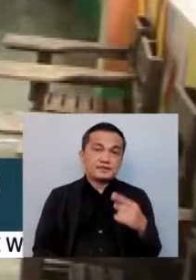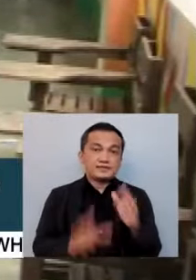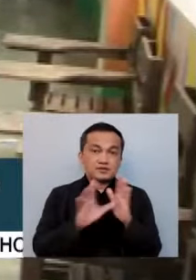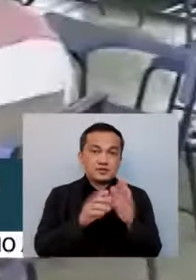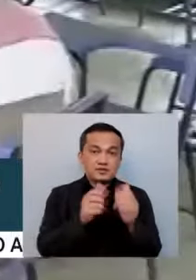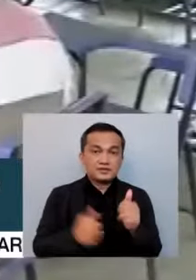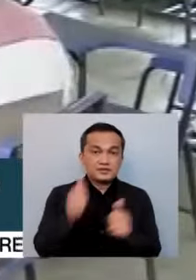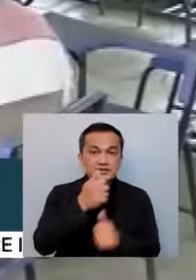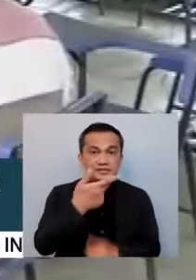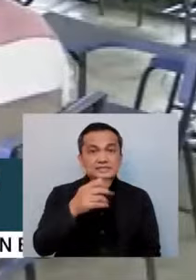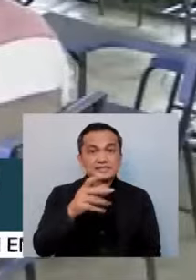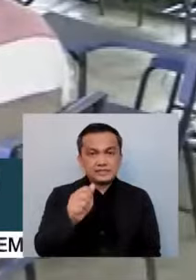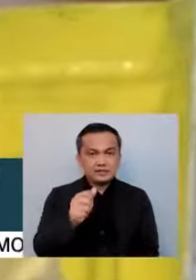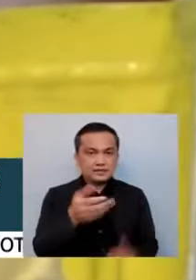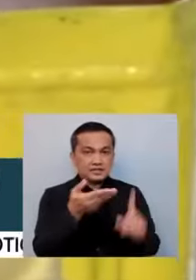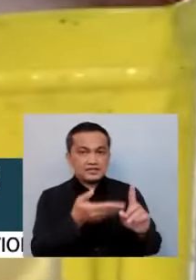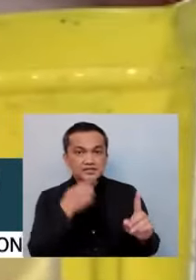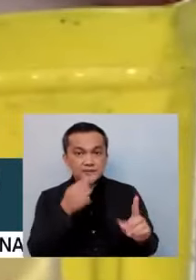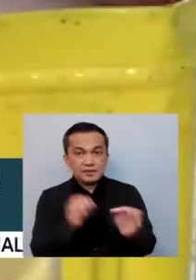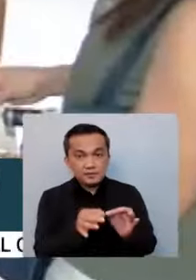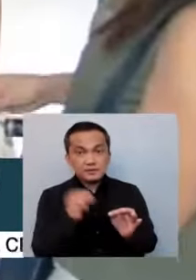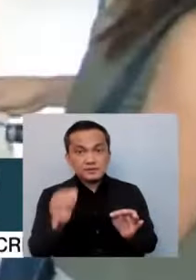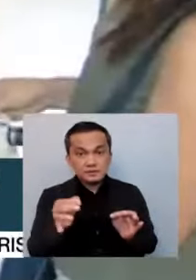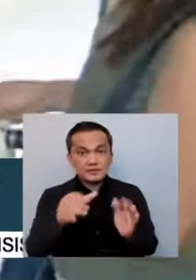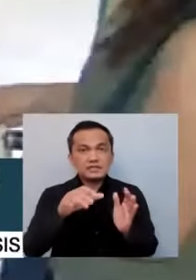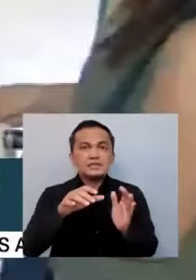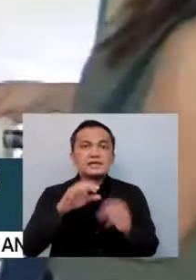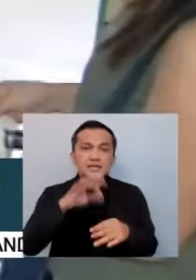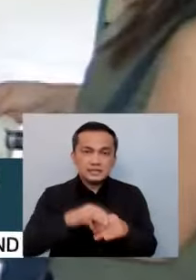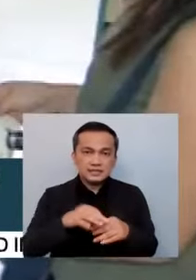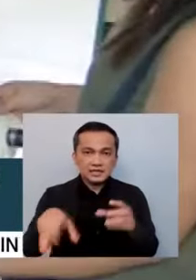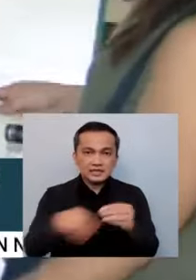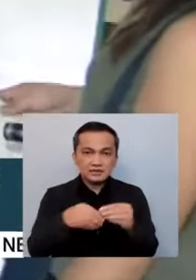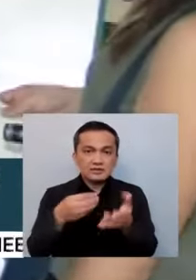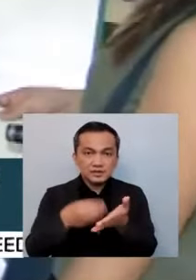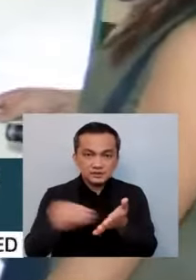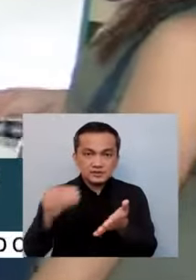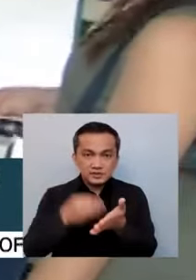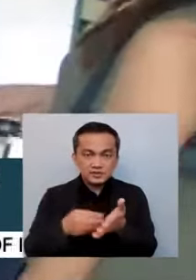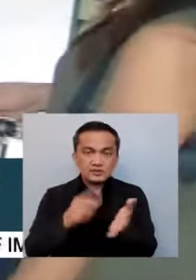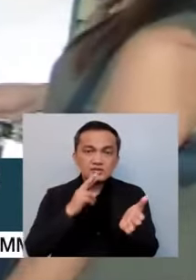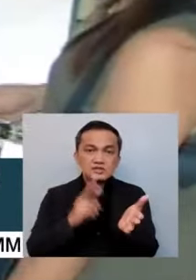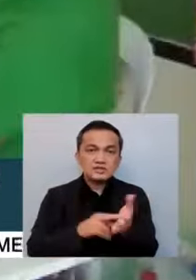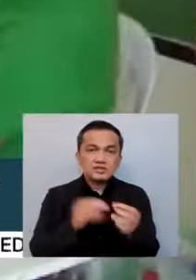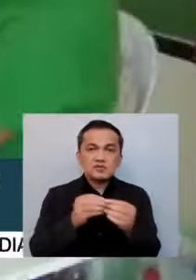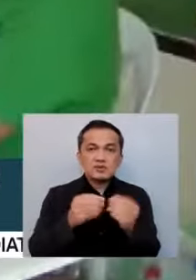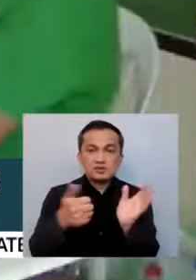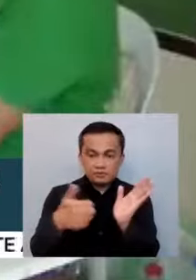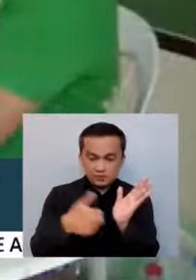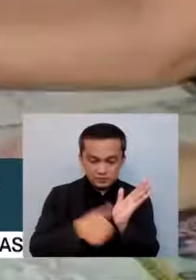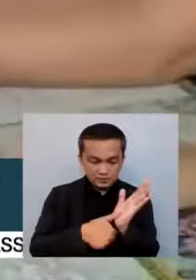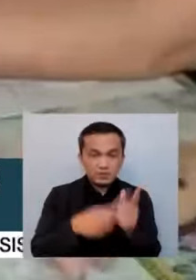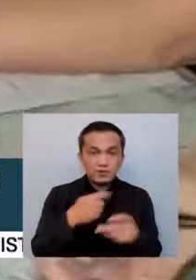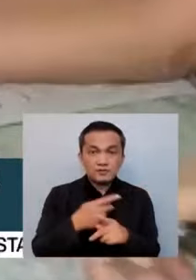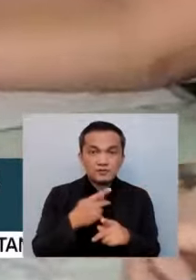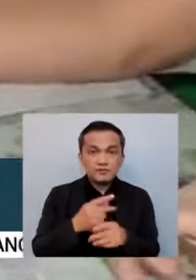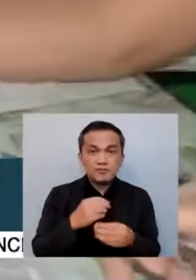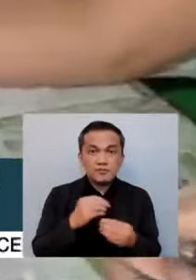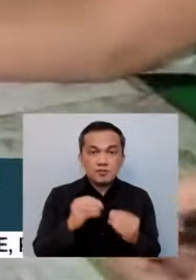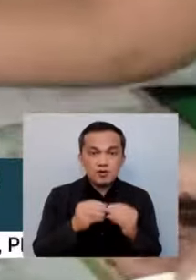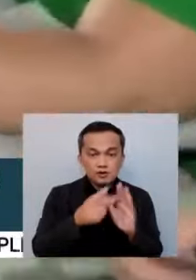Garcia. He said postponing the elections would mean additional expenses to register more voters, produce more ballots,